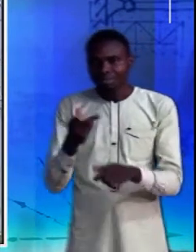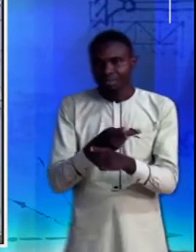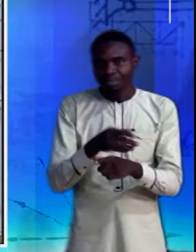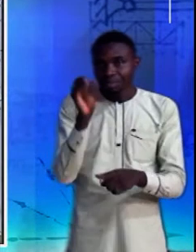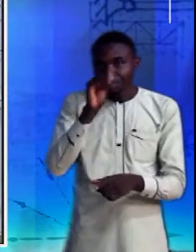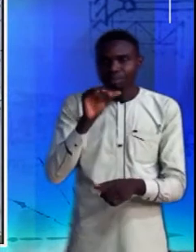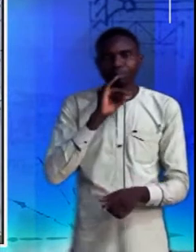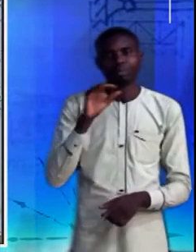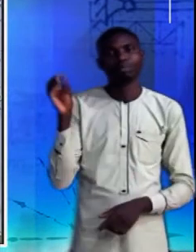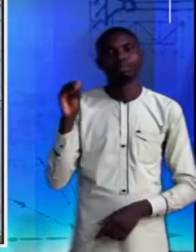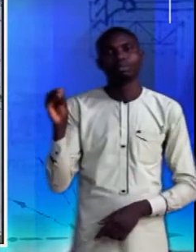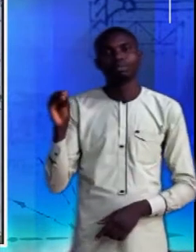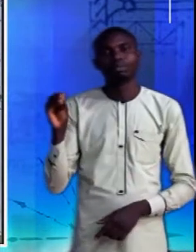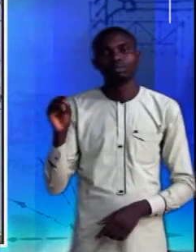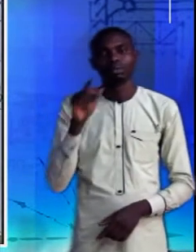total